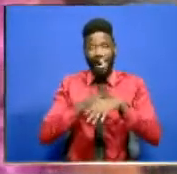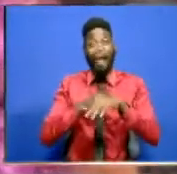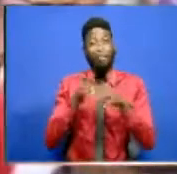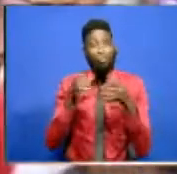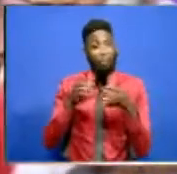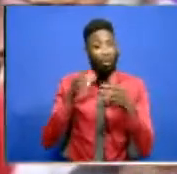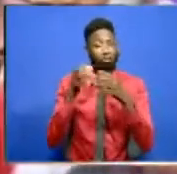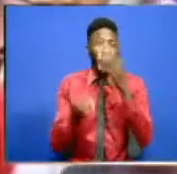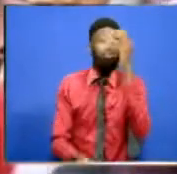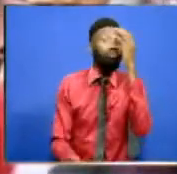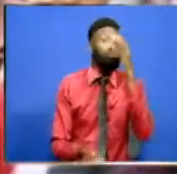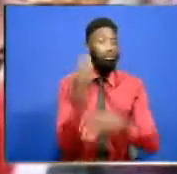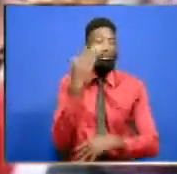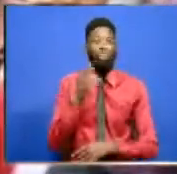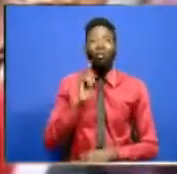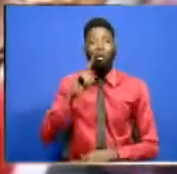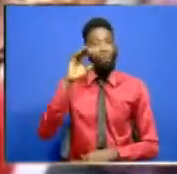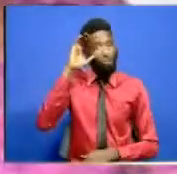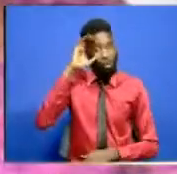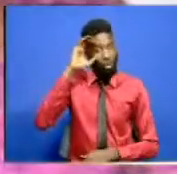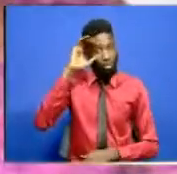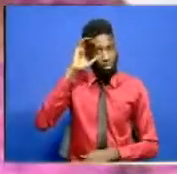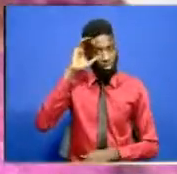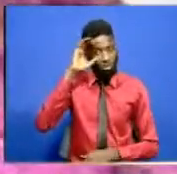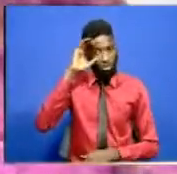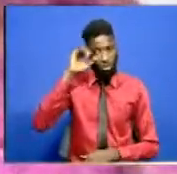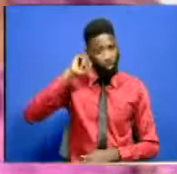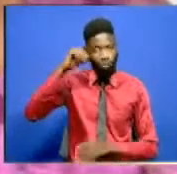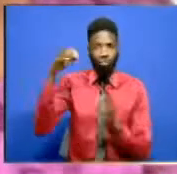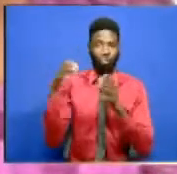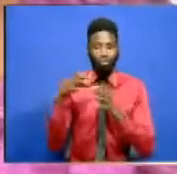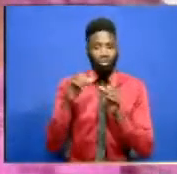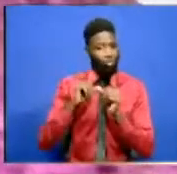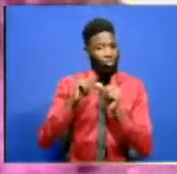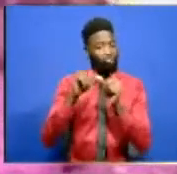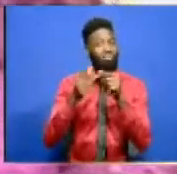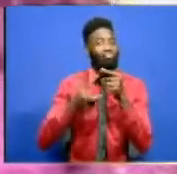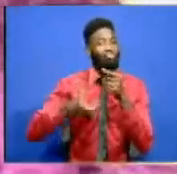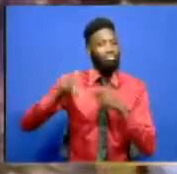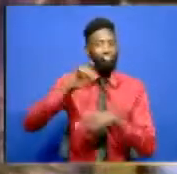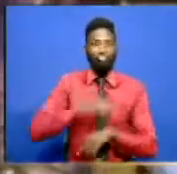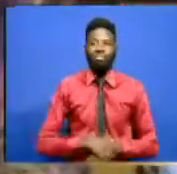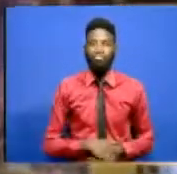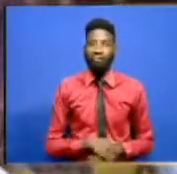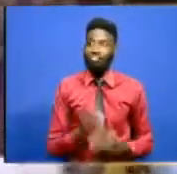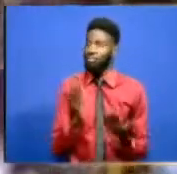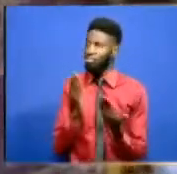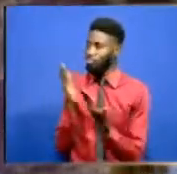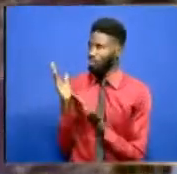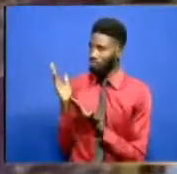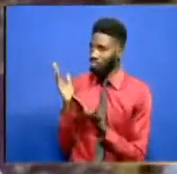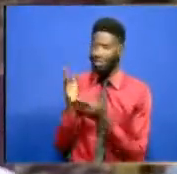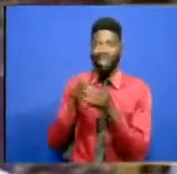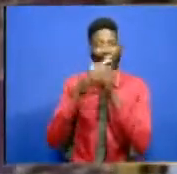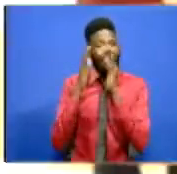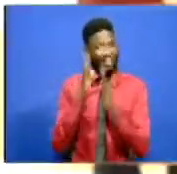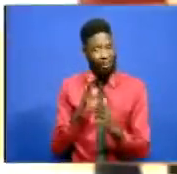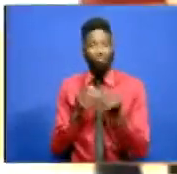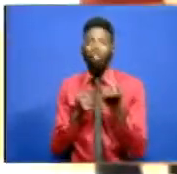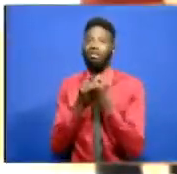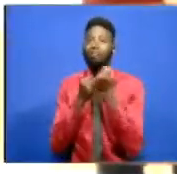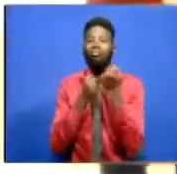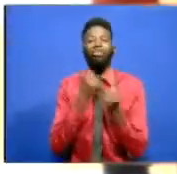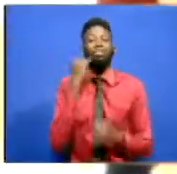reverberate. Speaking in Mombasa County, a section of area leaders threw their weight behind Mombasa Governor Ali Hassan Joho, who